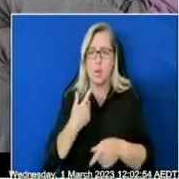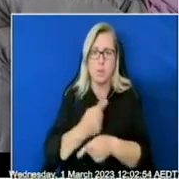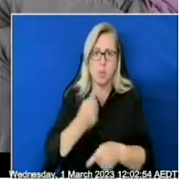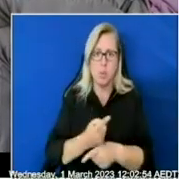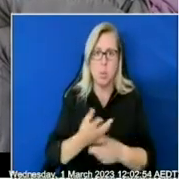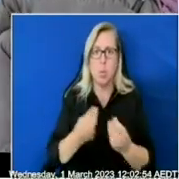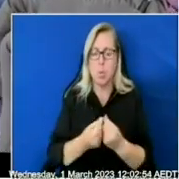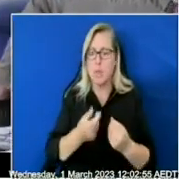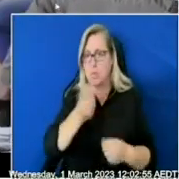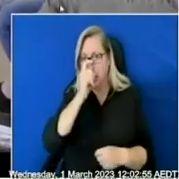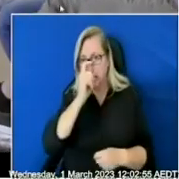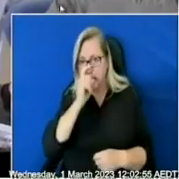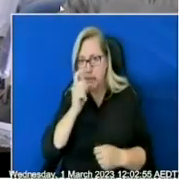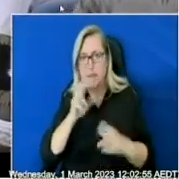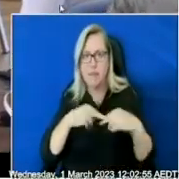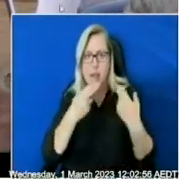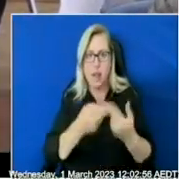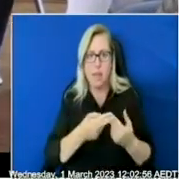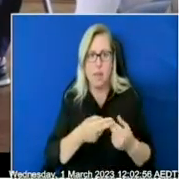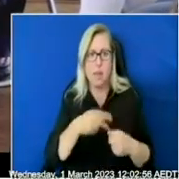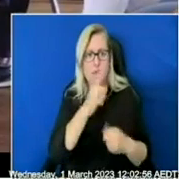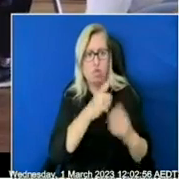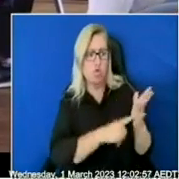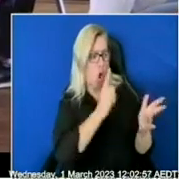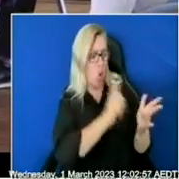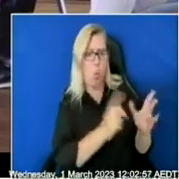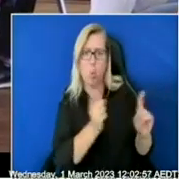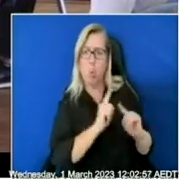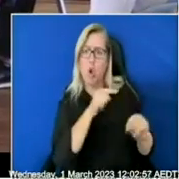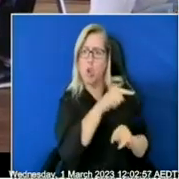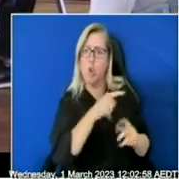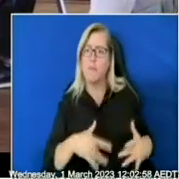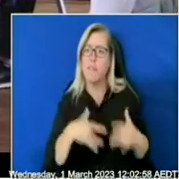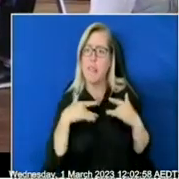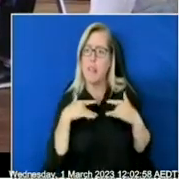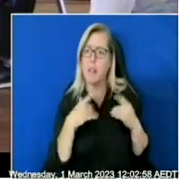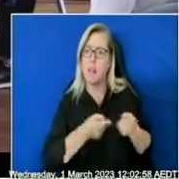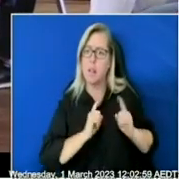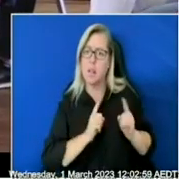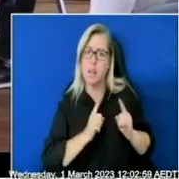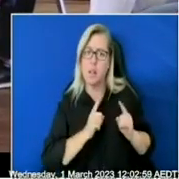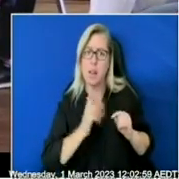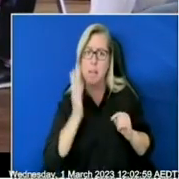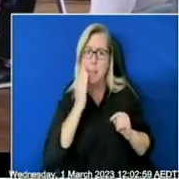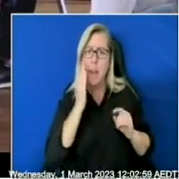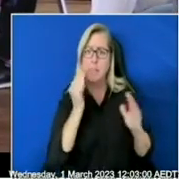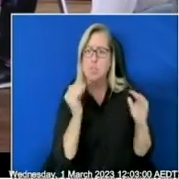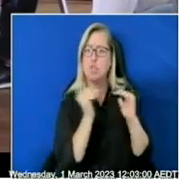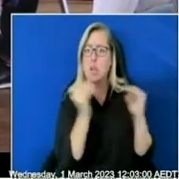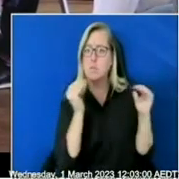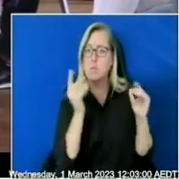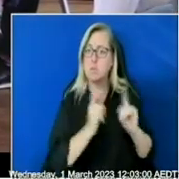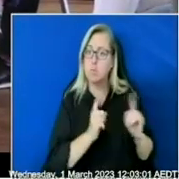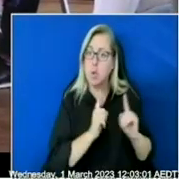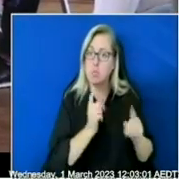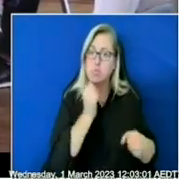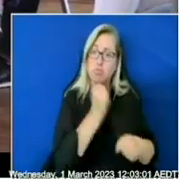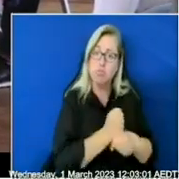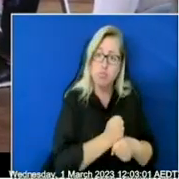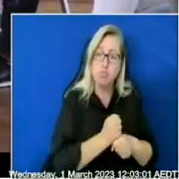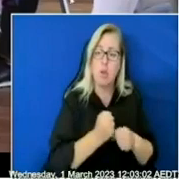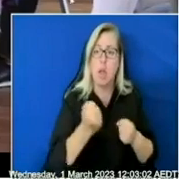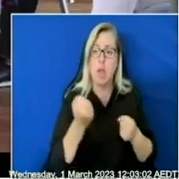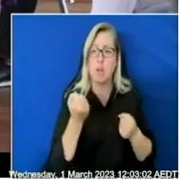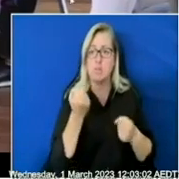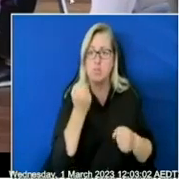for Mum Jo? What would you think her justice should be? And grandfather. Mm. You know, it's a whole family, isn't it? Mm. It's,